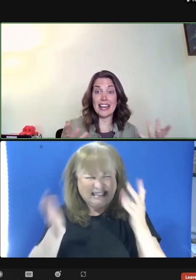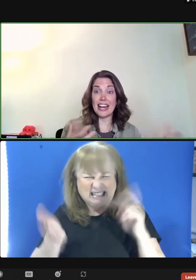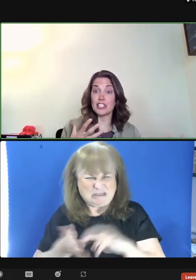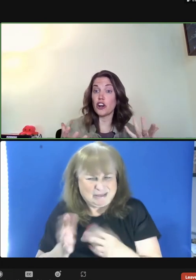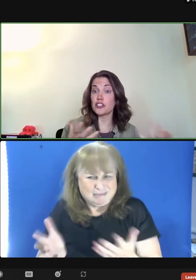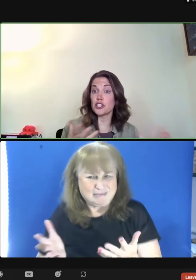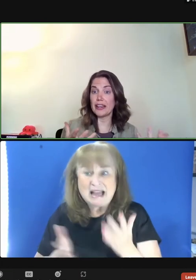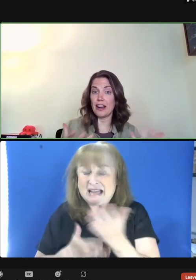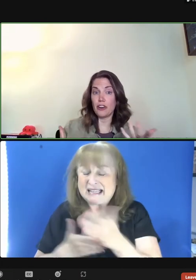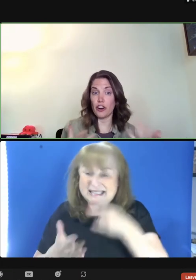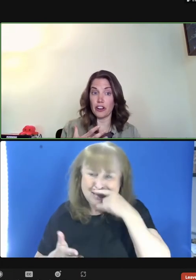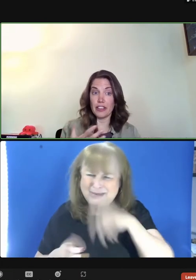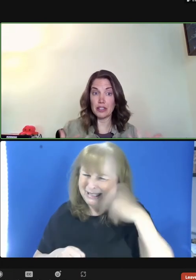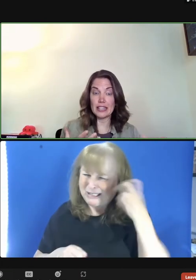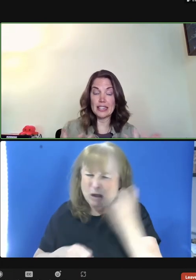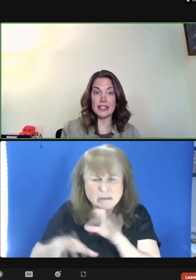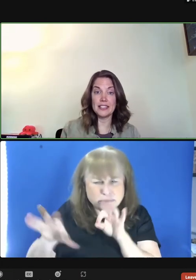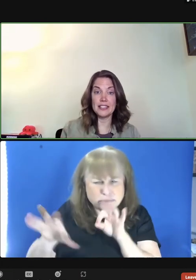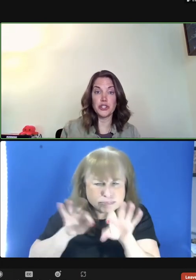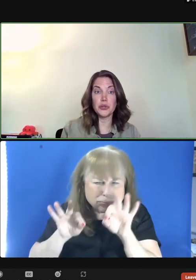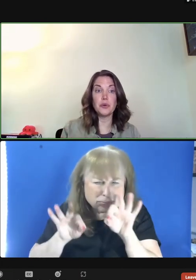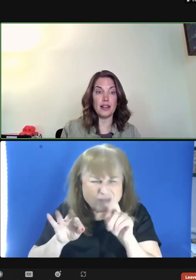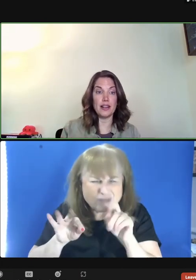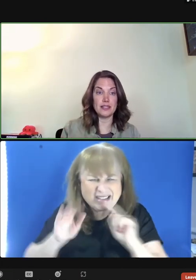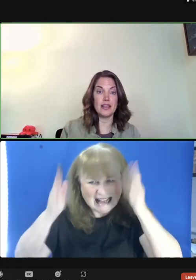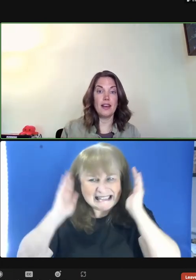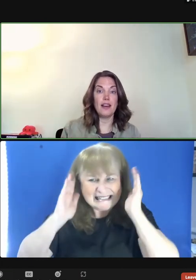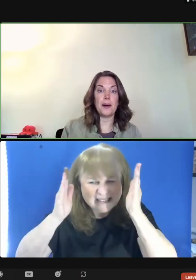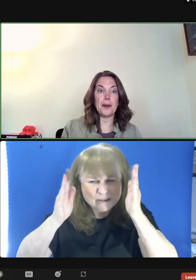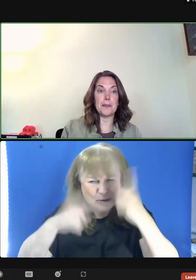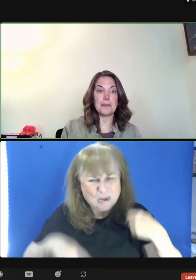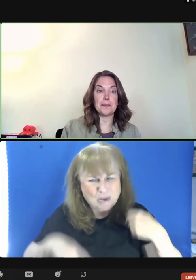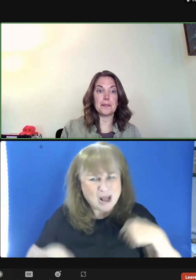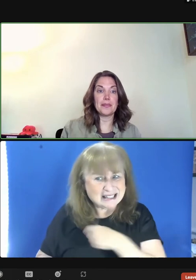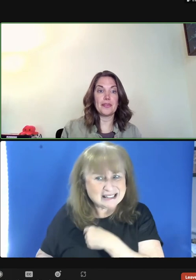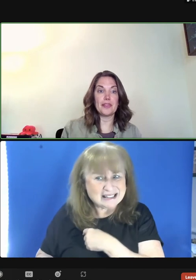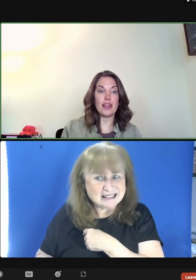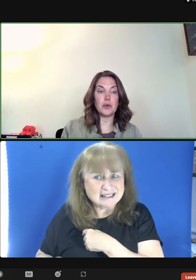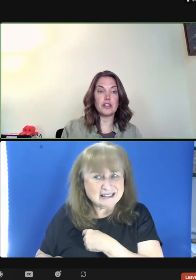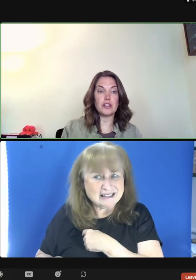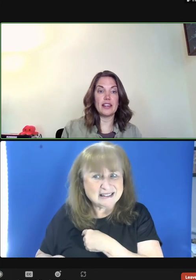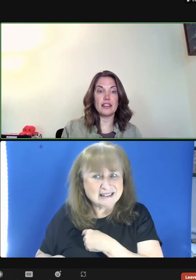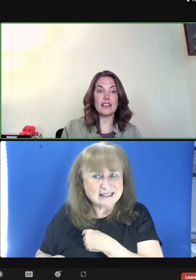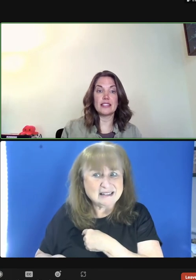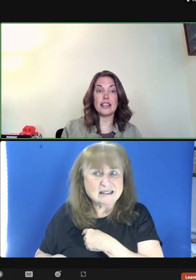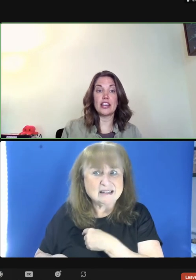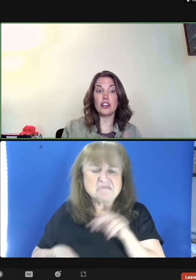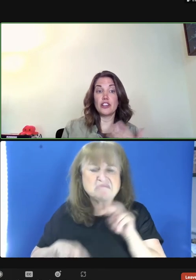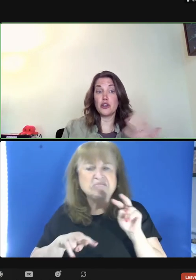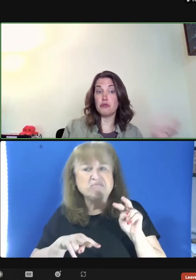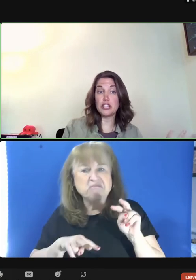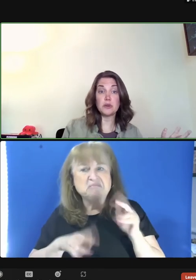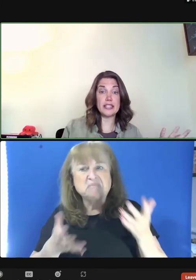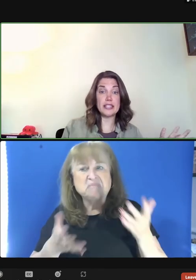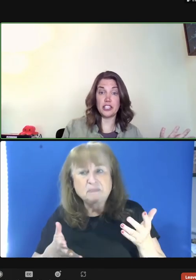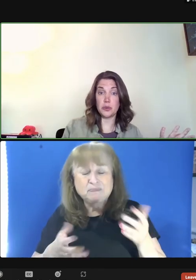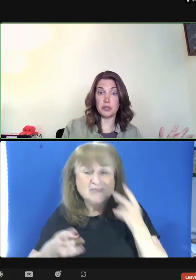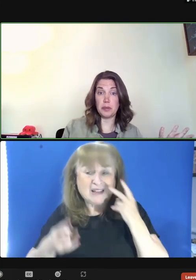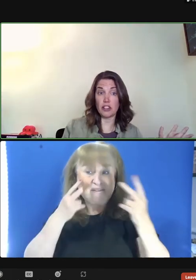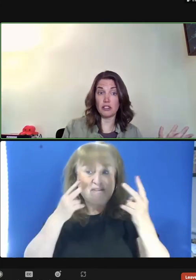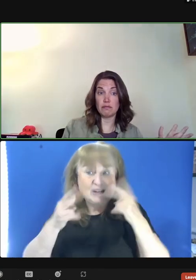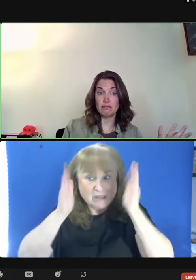some of our kids, that's hard to tweak out. Are they really attending to us? And we look at things like,